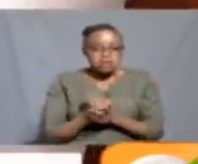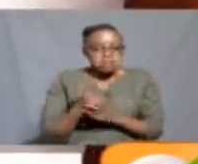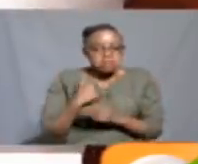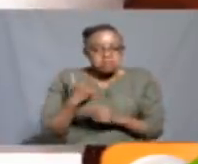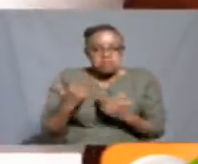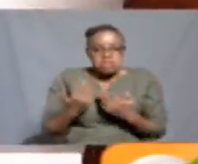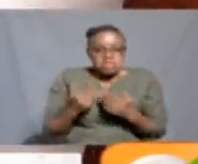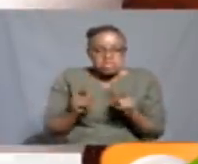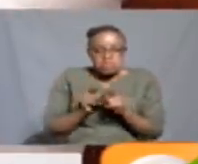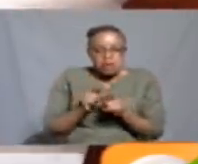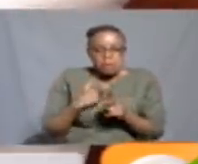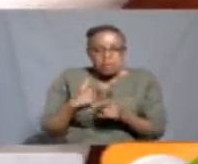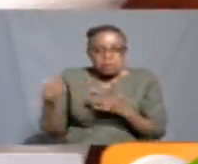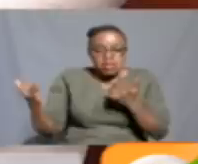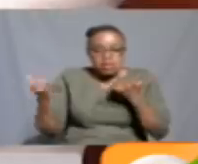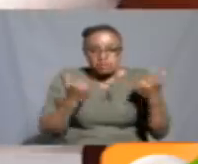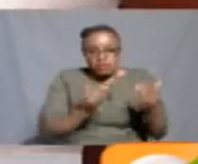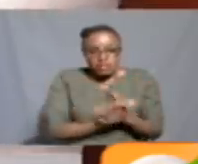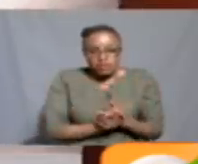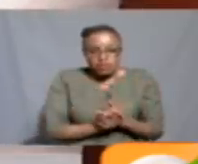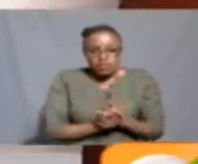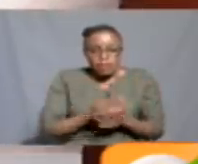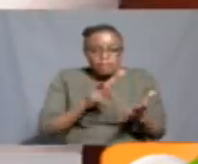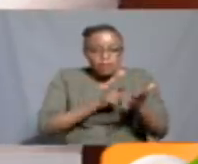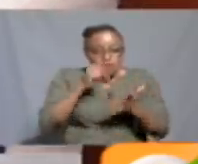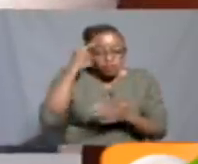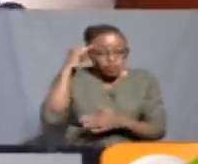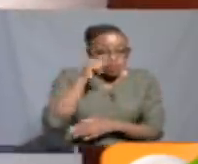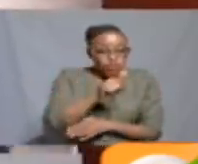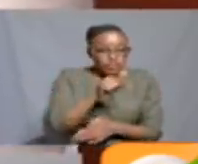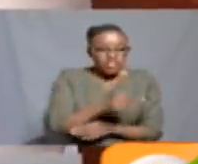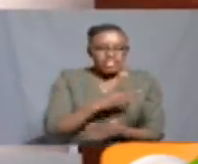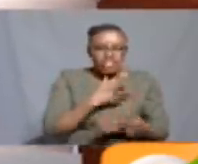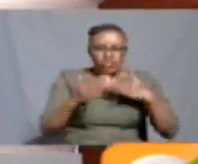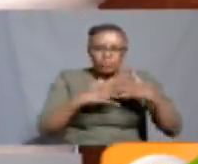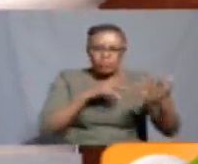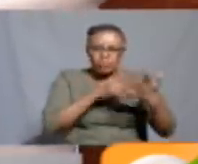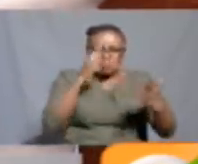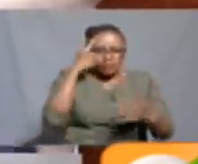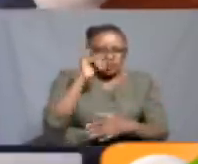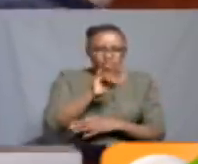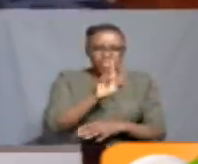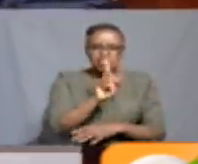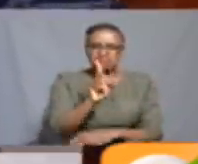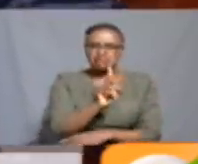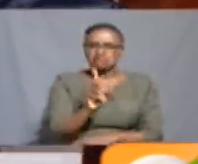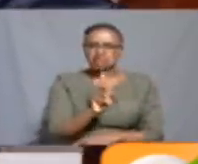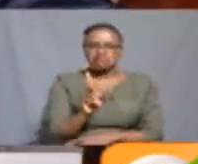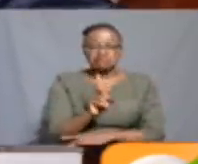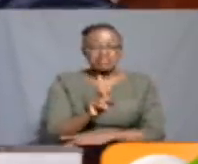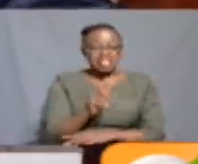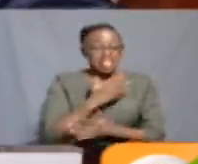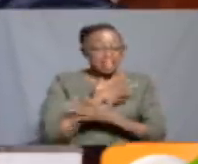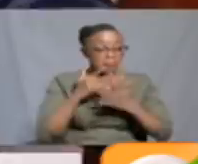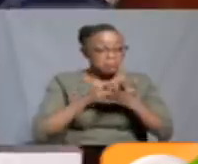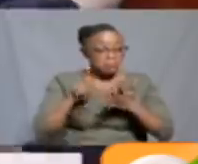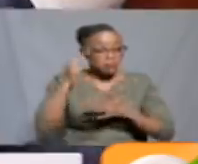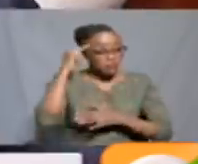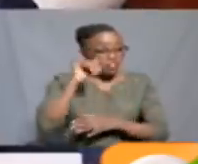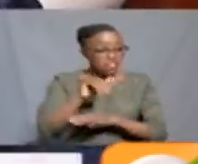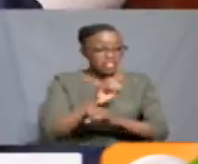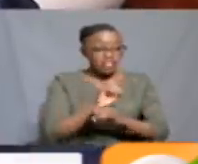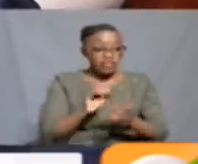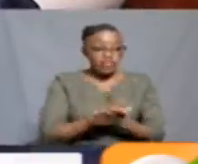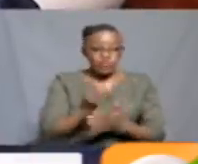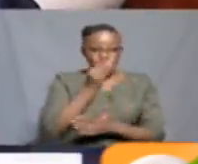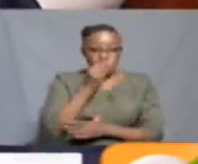should be invited. Yeah. Oh, I should be paid for it. Nobody's going to pay for it. You're sitting at home anyway. You're eating